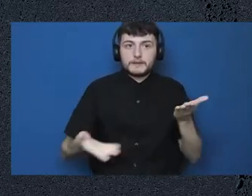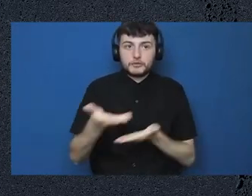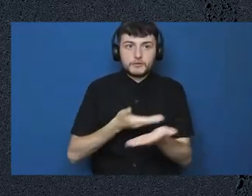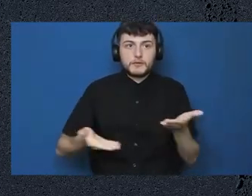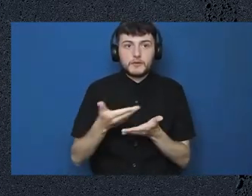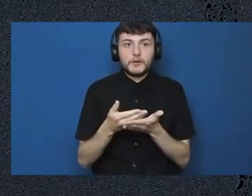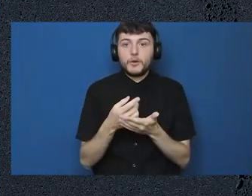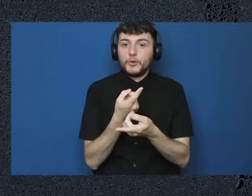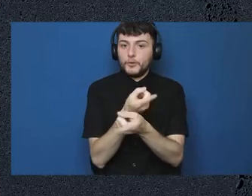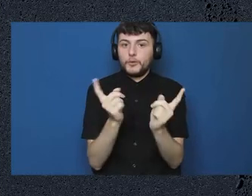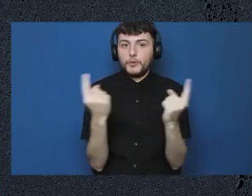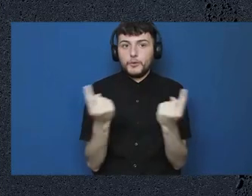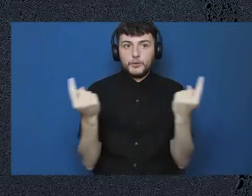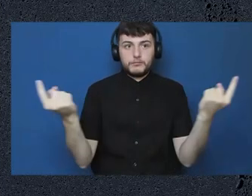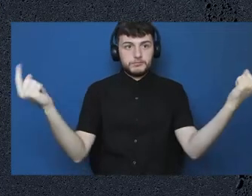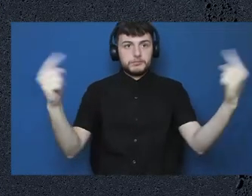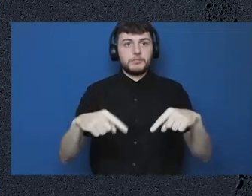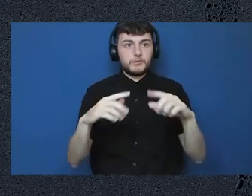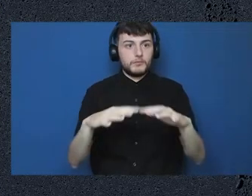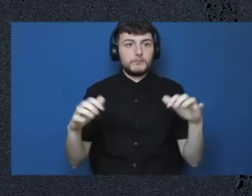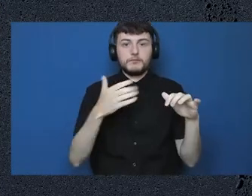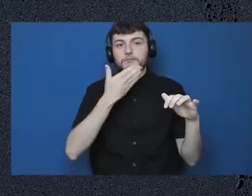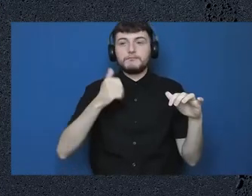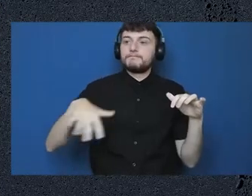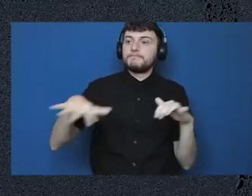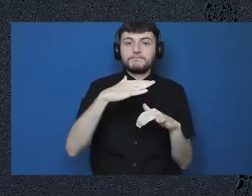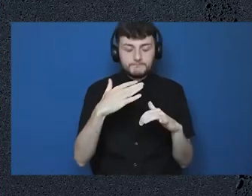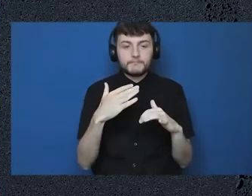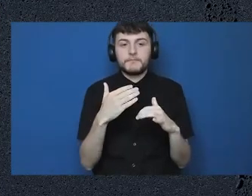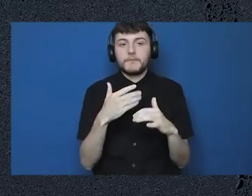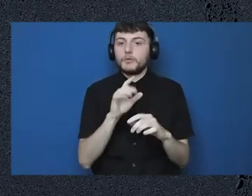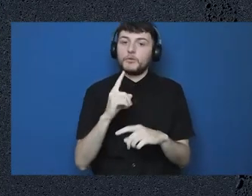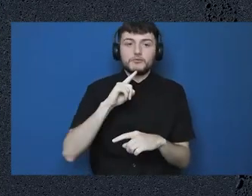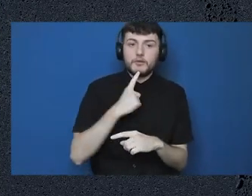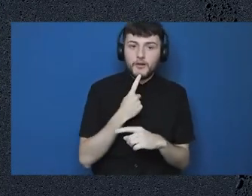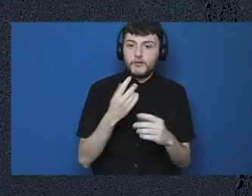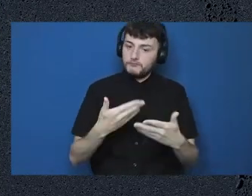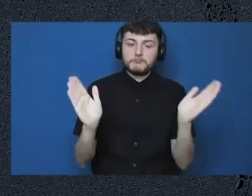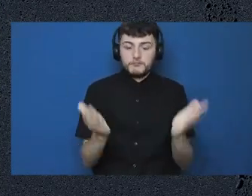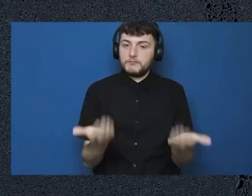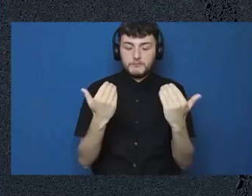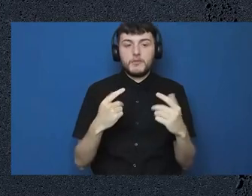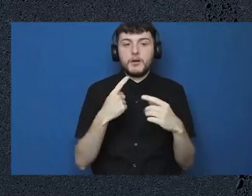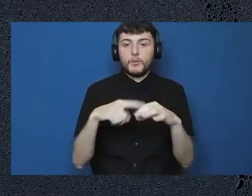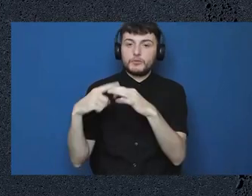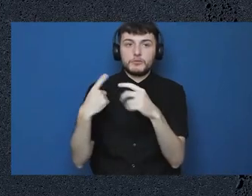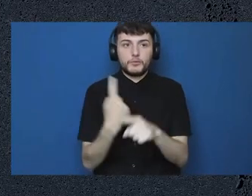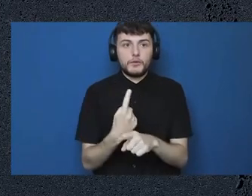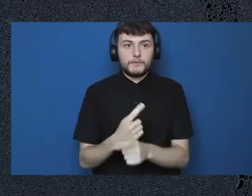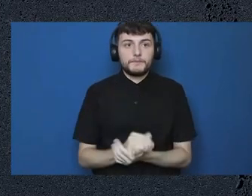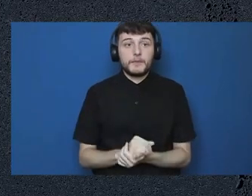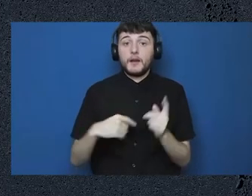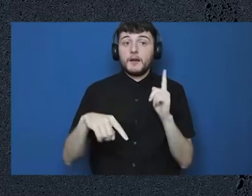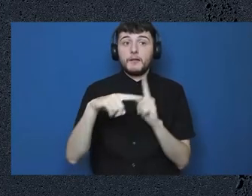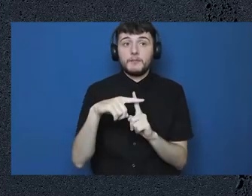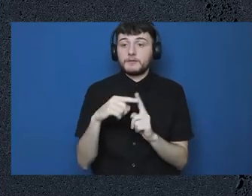Parliament House to not be shy as well with your questions and thoughts today. Also, big thanks to the incredible